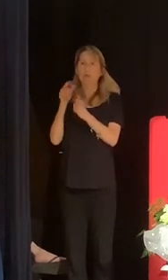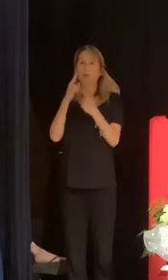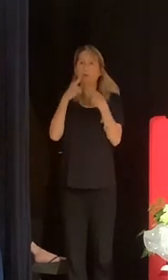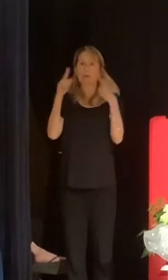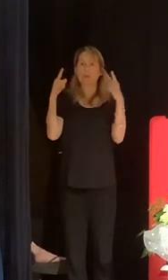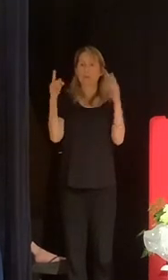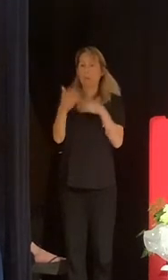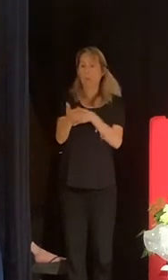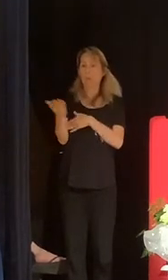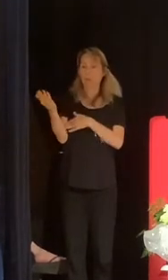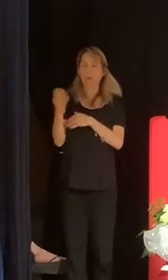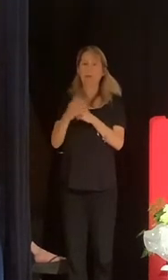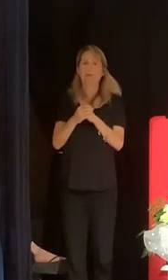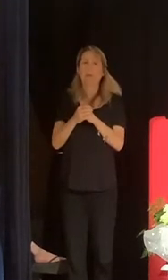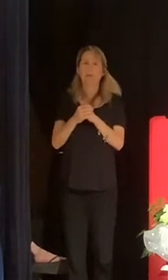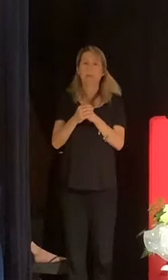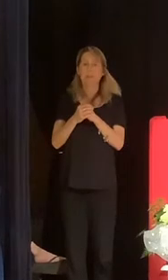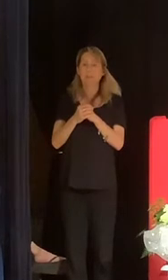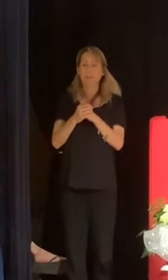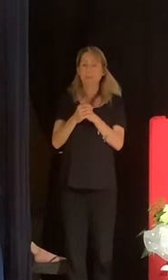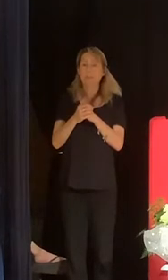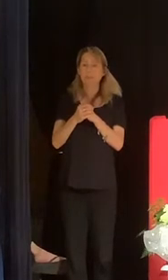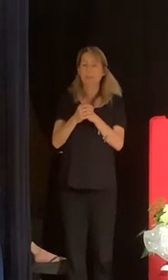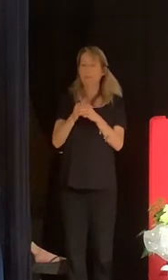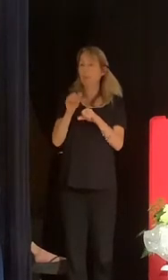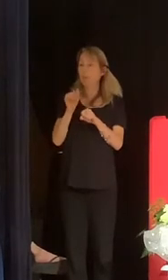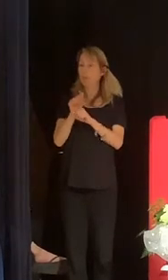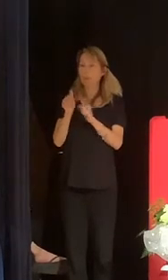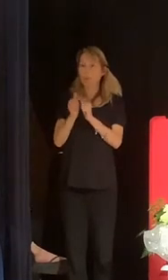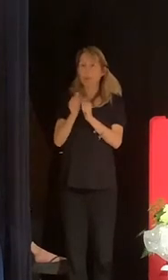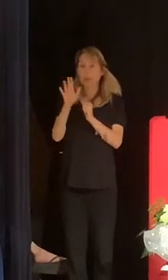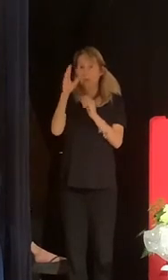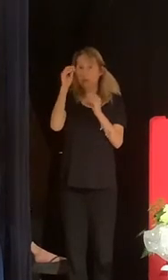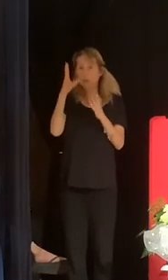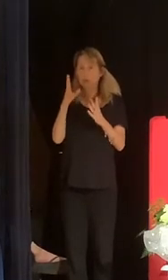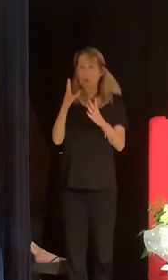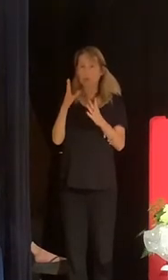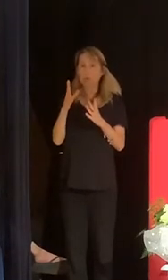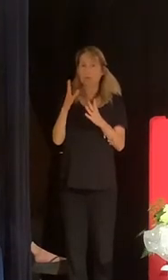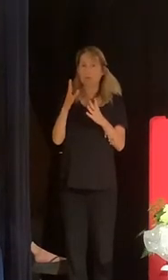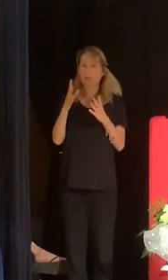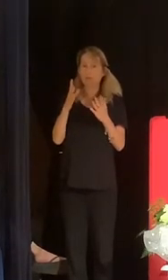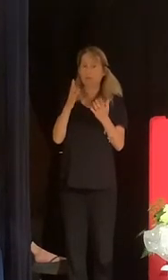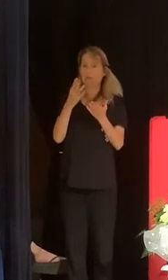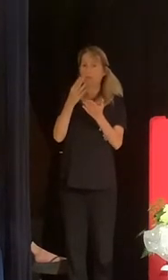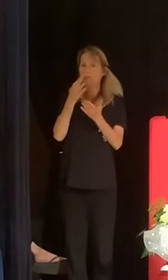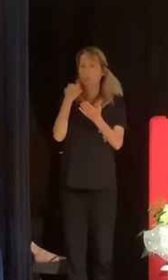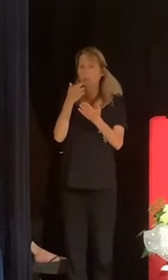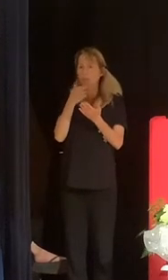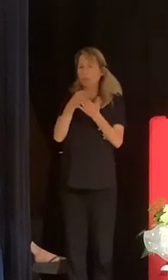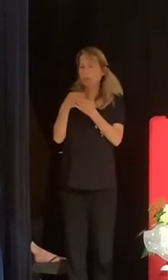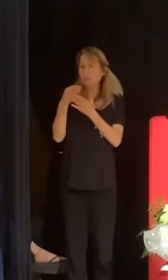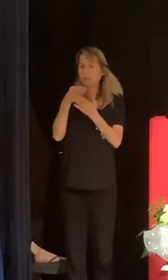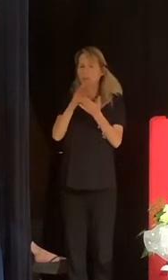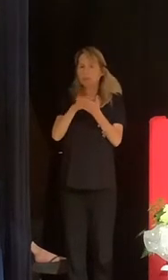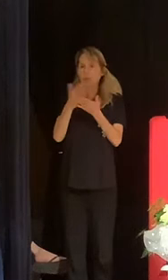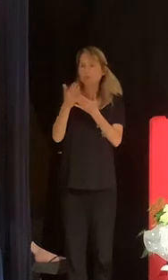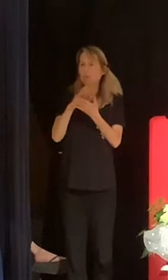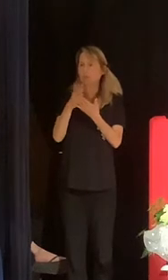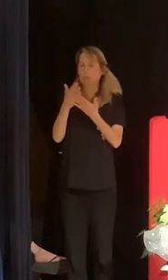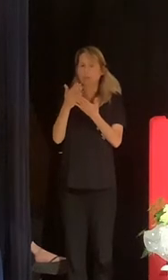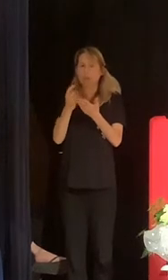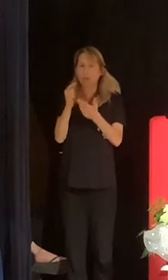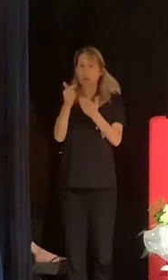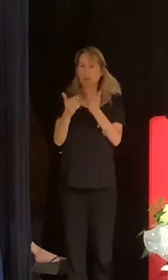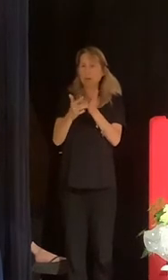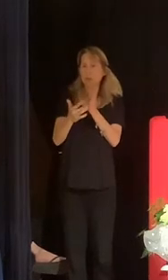The student not only works closely with his teachers in the areas of hospitality and green technology, but has a business